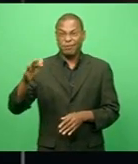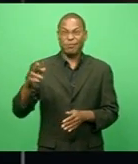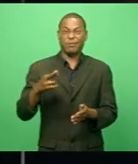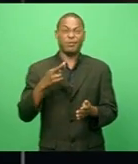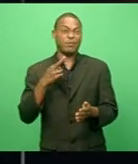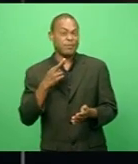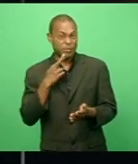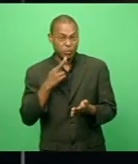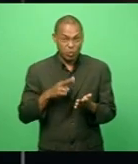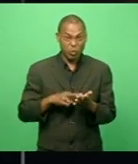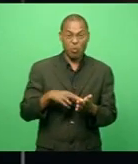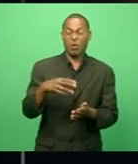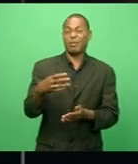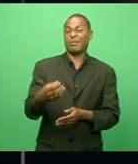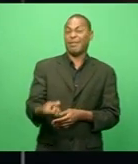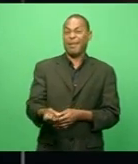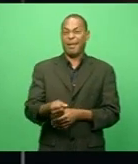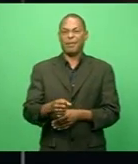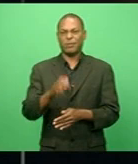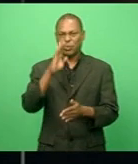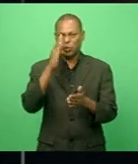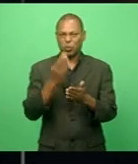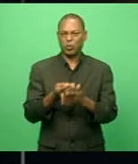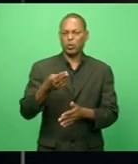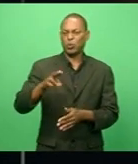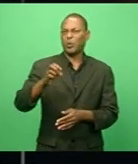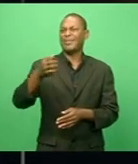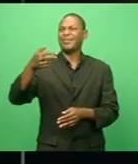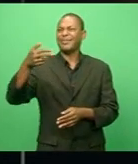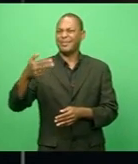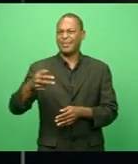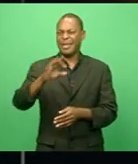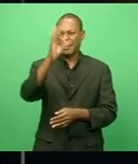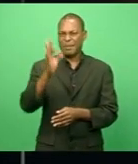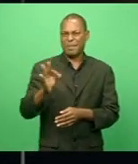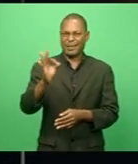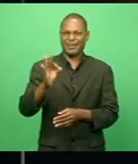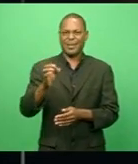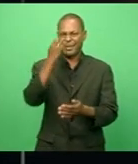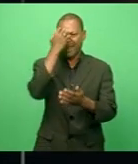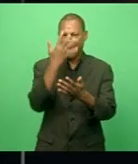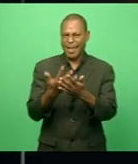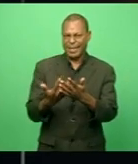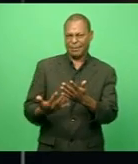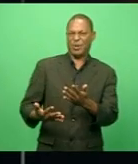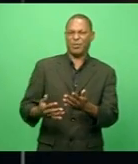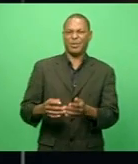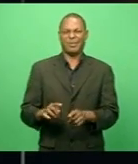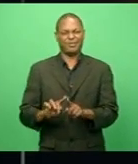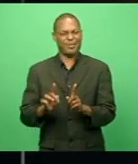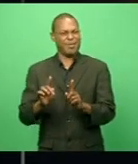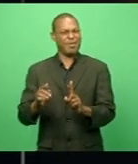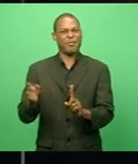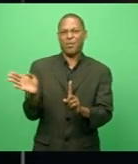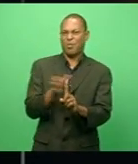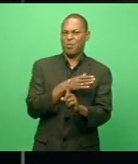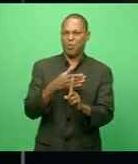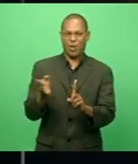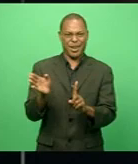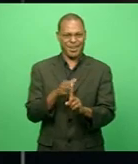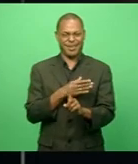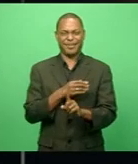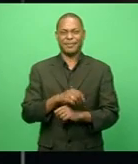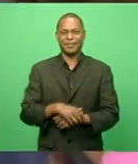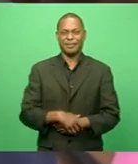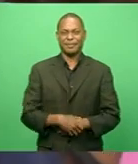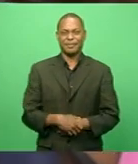school students reveals that at least 28% of students have experienced 4 or more types of bullying. Pranita Prakash